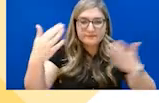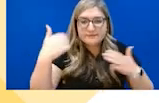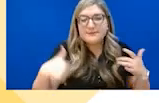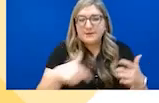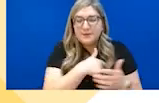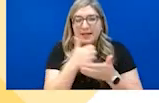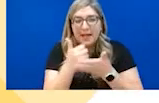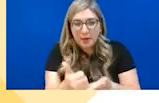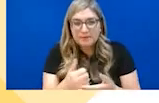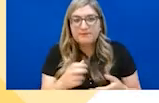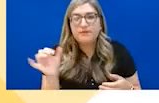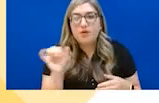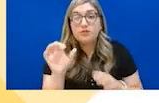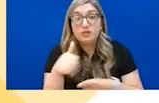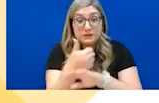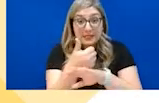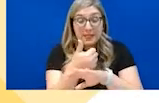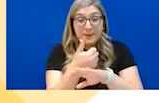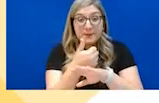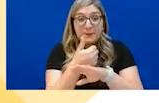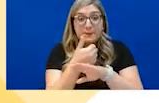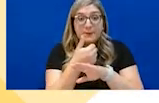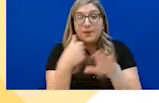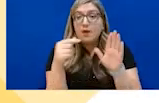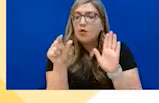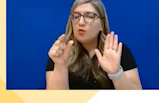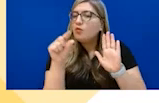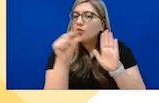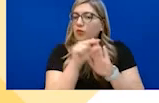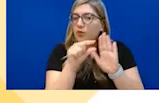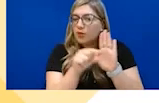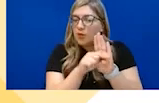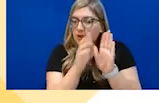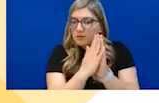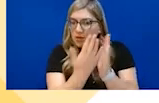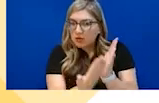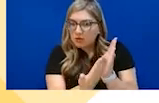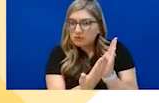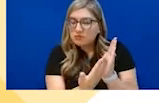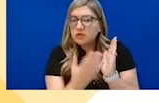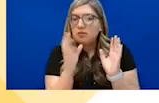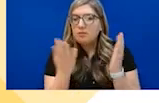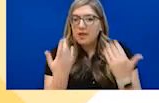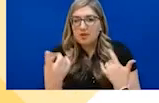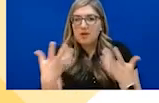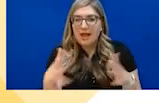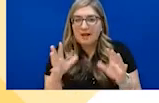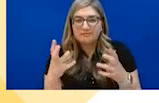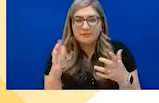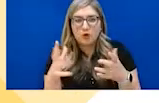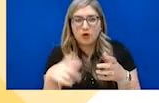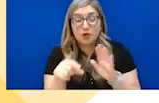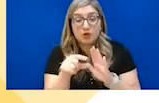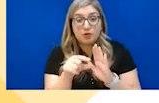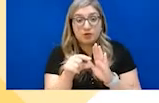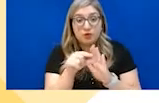We're also setting up for the grade book. If any of you had your grades kicked back, the best way to start off